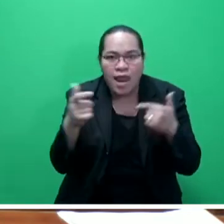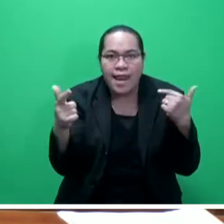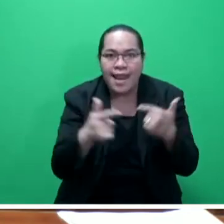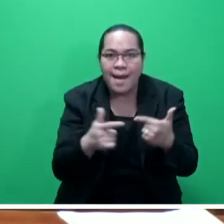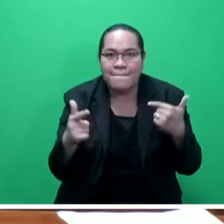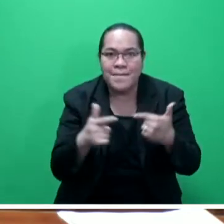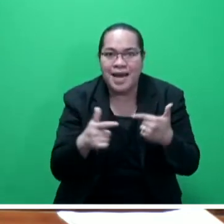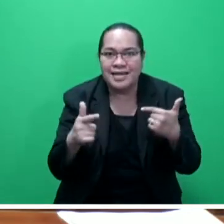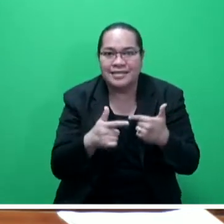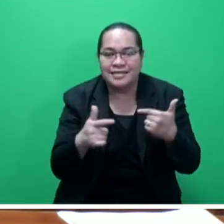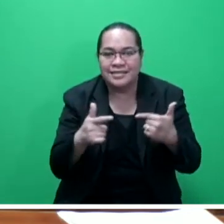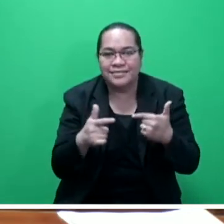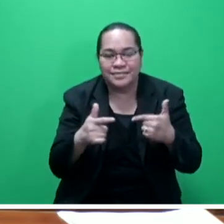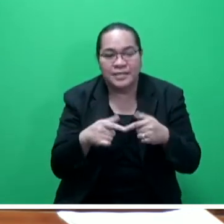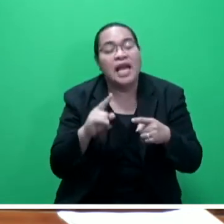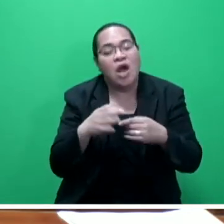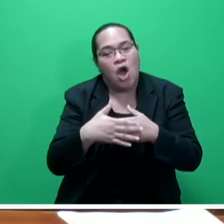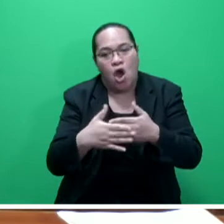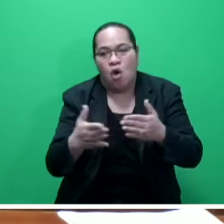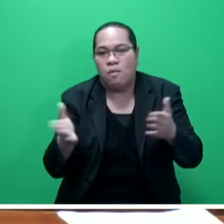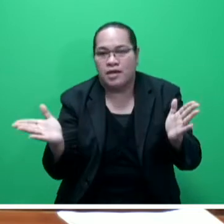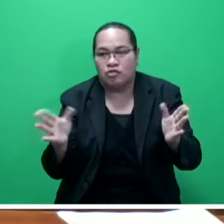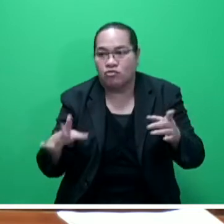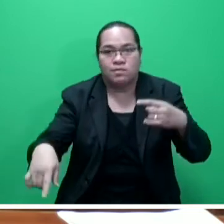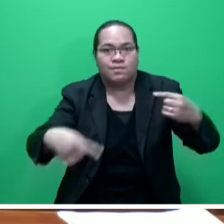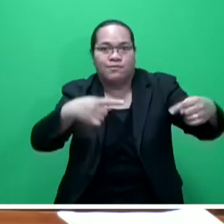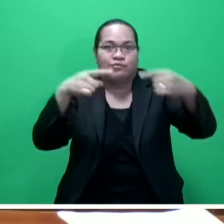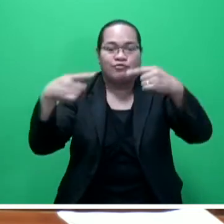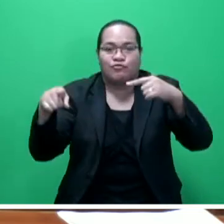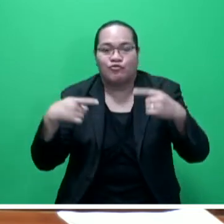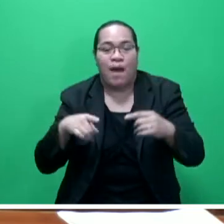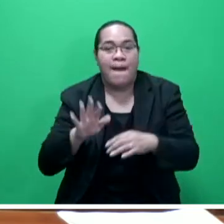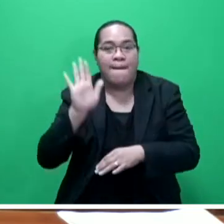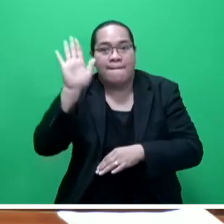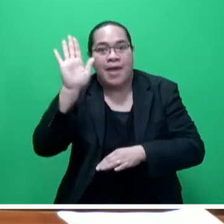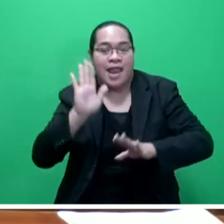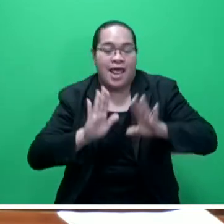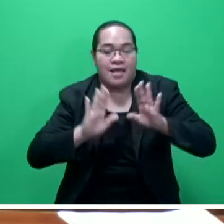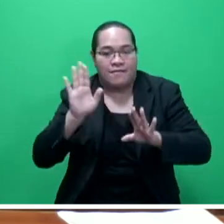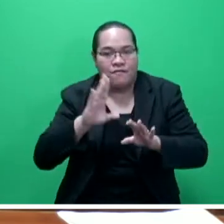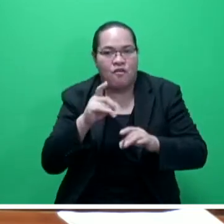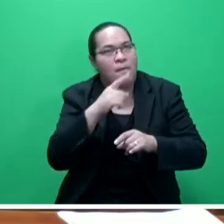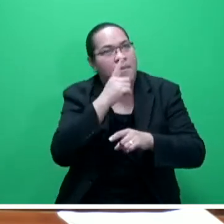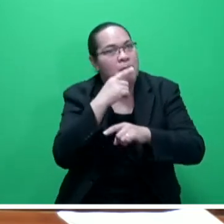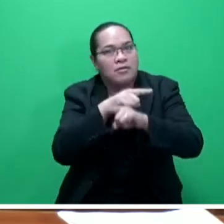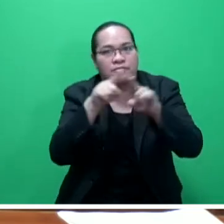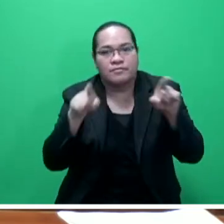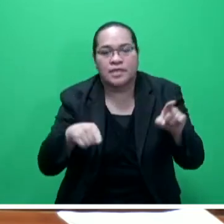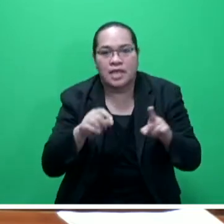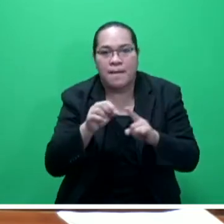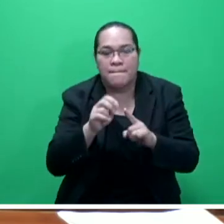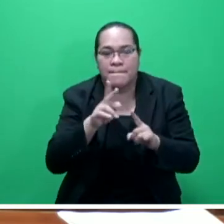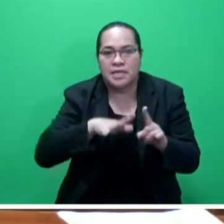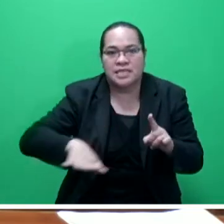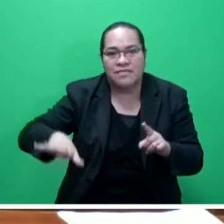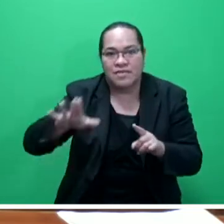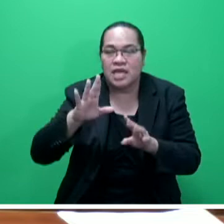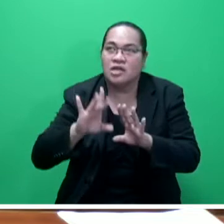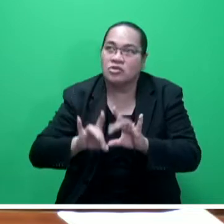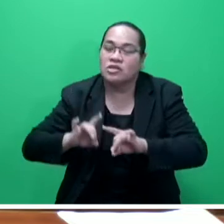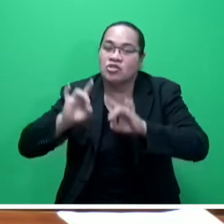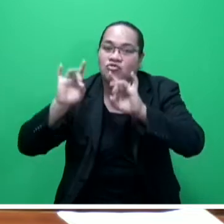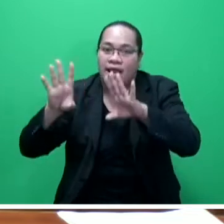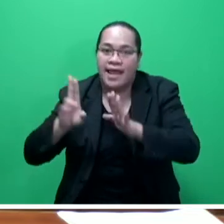any, it opens up to competitive bidding from suppliers around the Pacific, including Australia and New